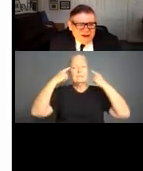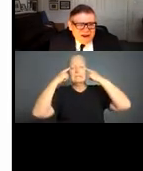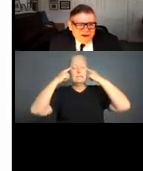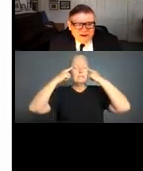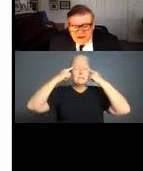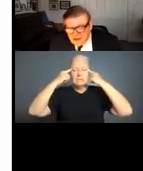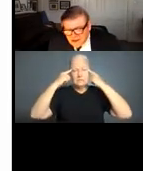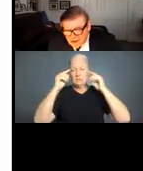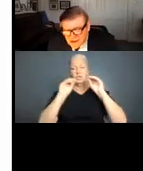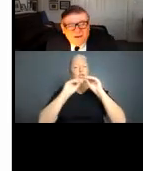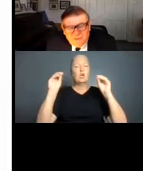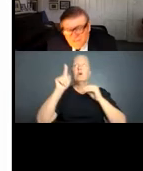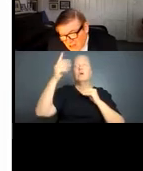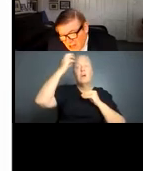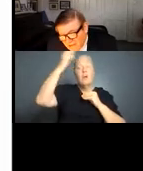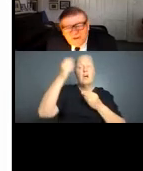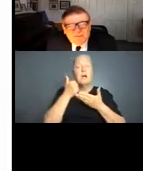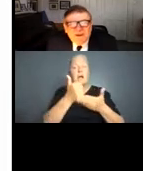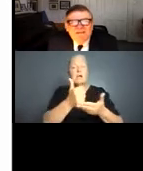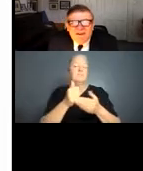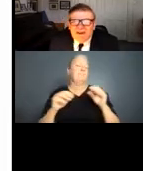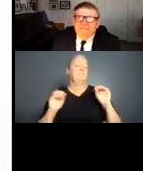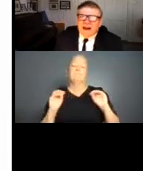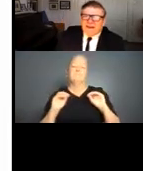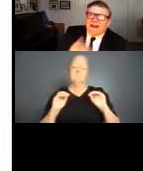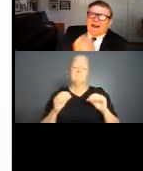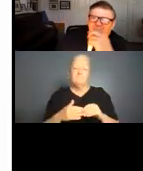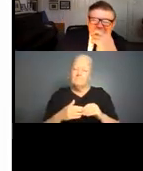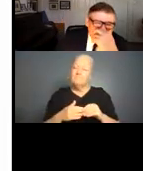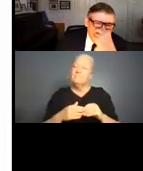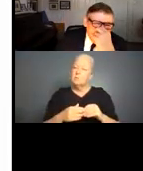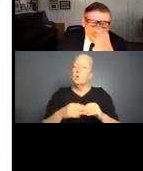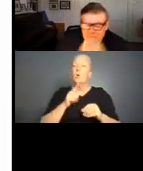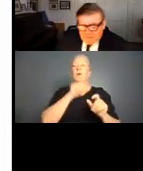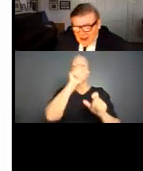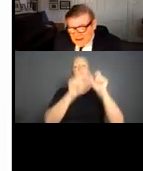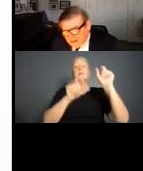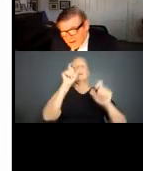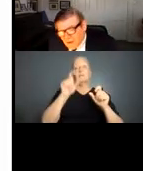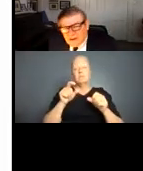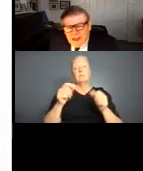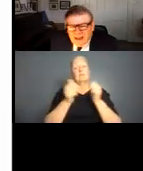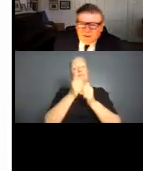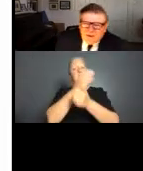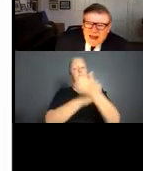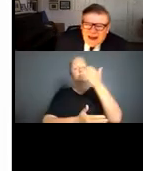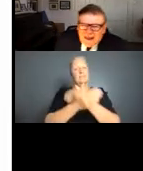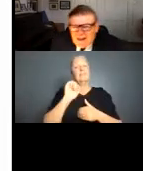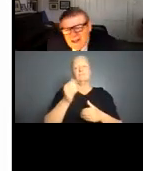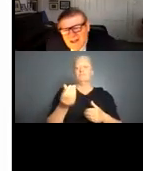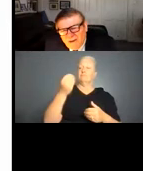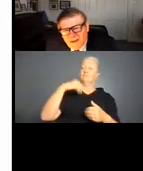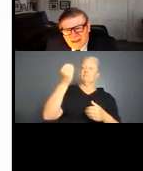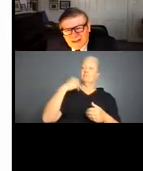any financial assistance. So livelihoods have been very dramatically impacted. And I think we'll see towards the